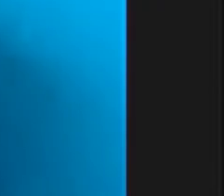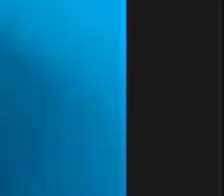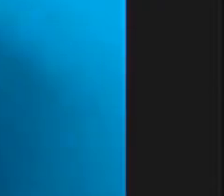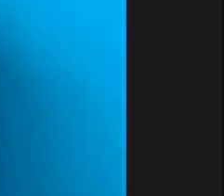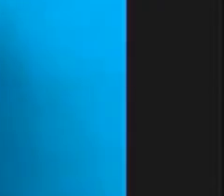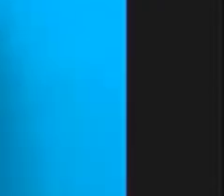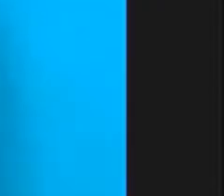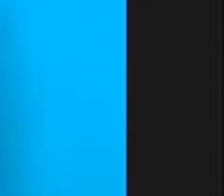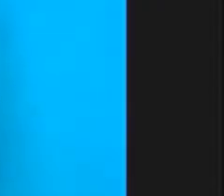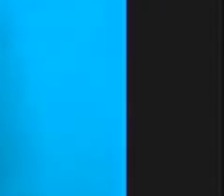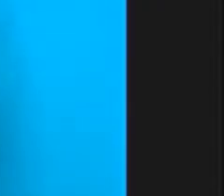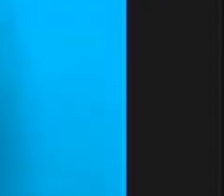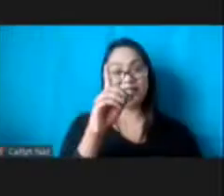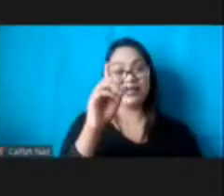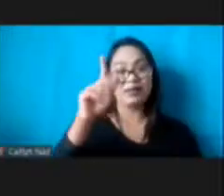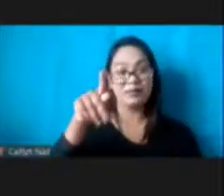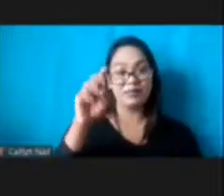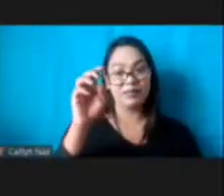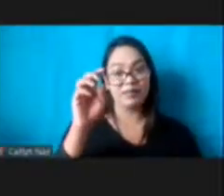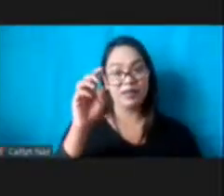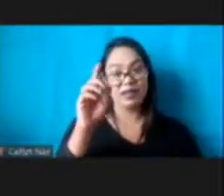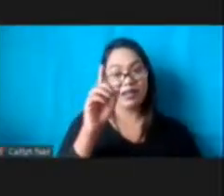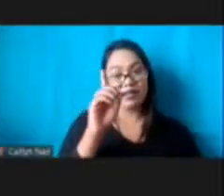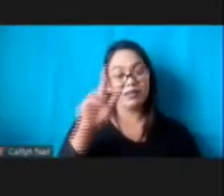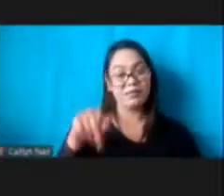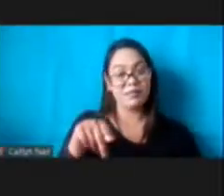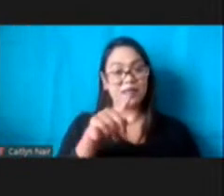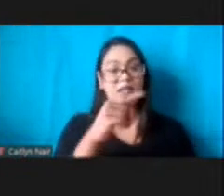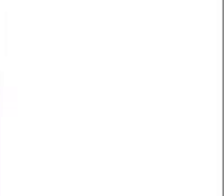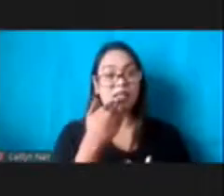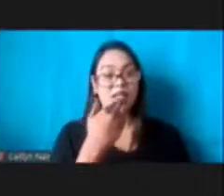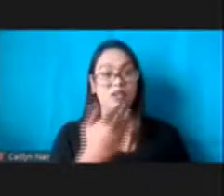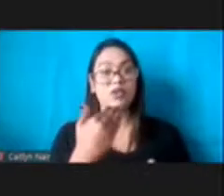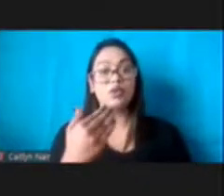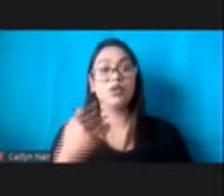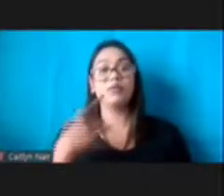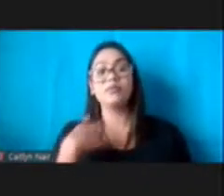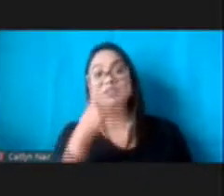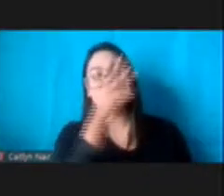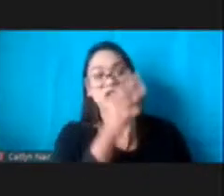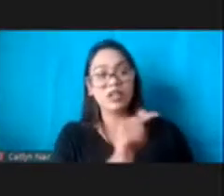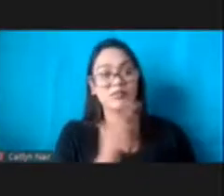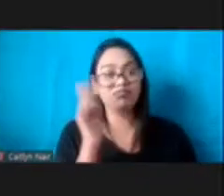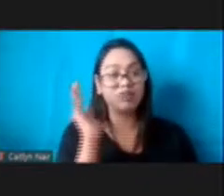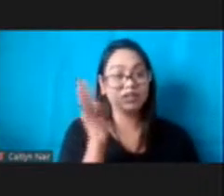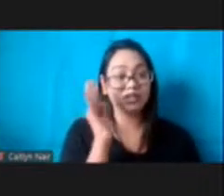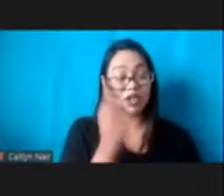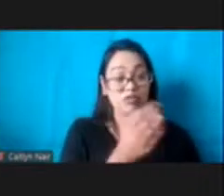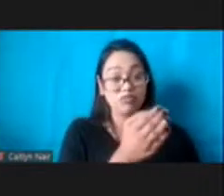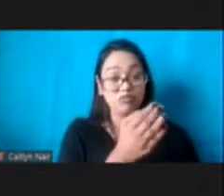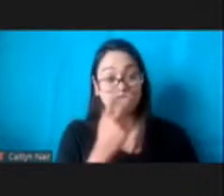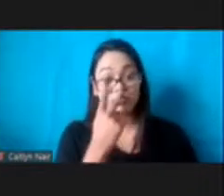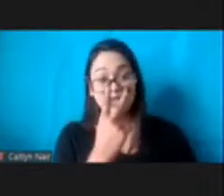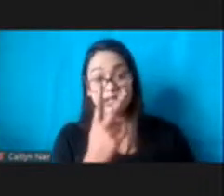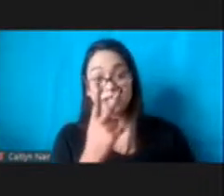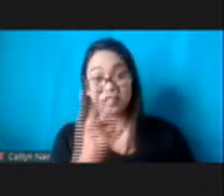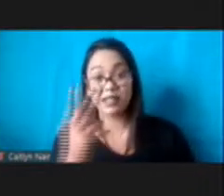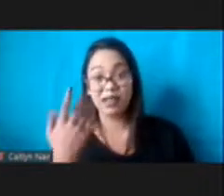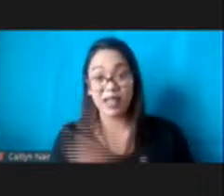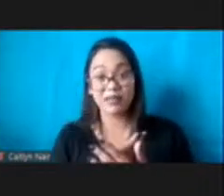the DG, and the colleagues in the meeting. May I check if my presentation is visible to yourselves?